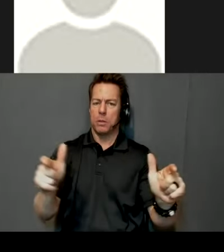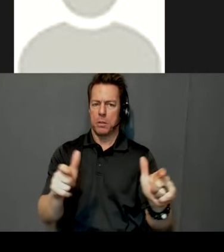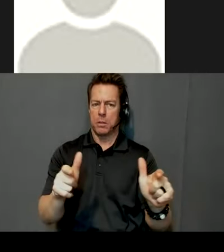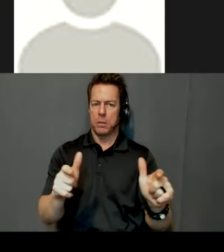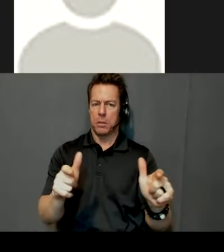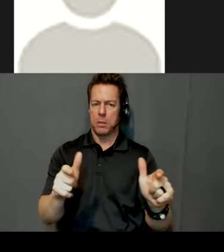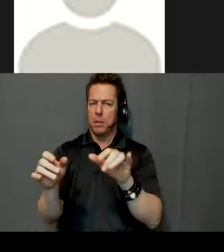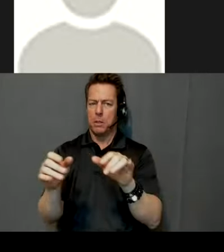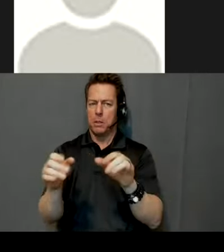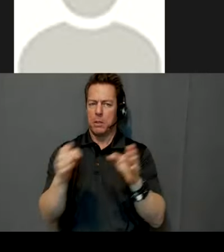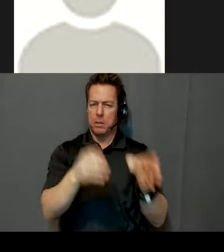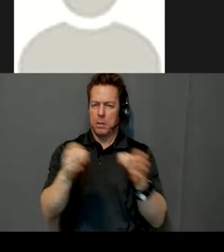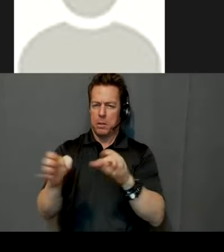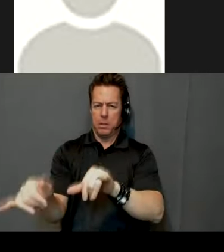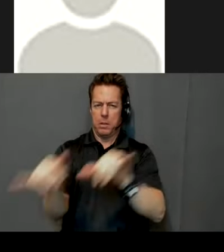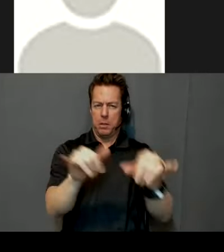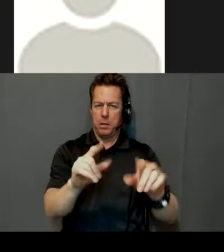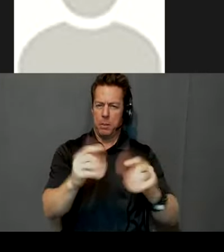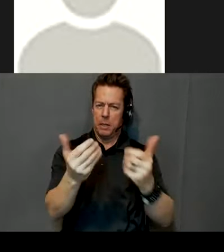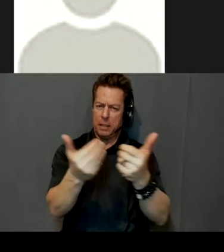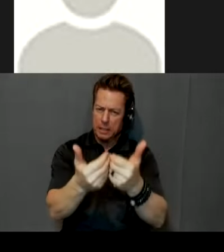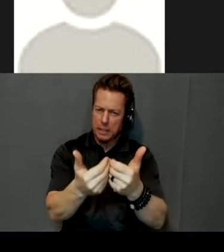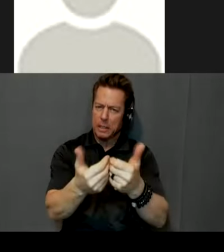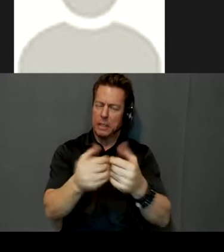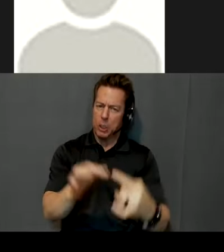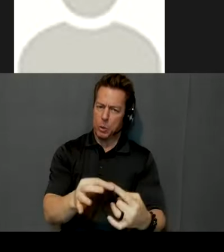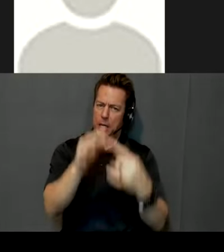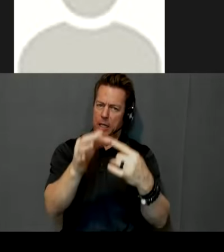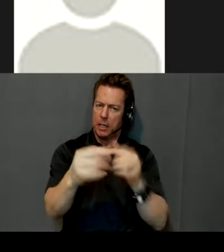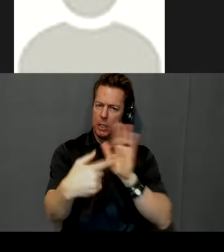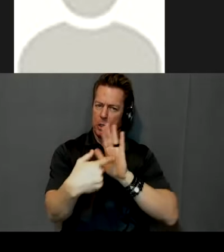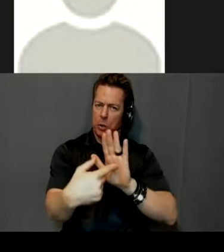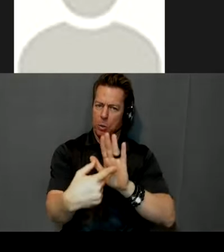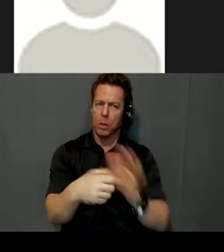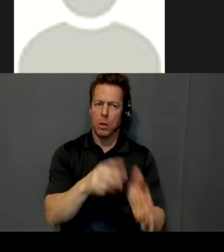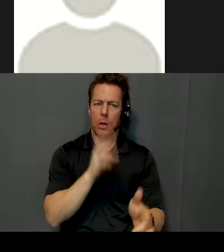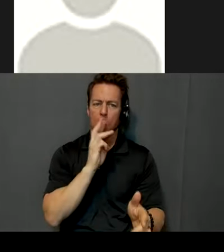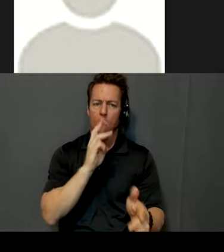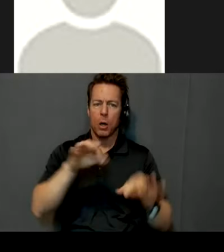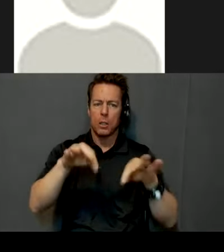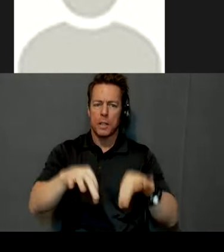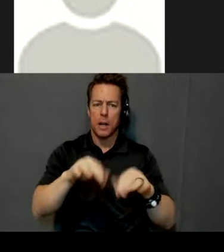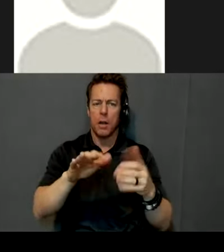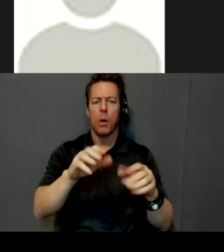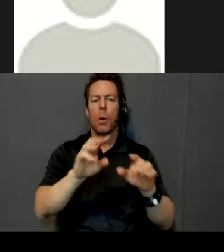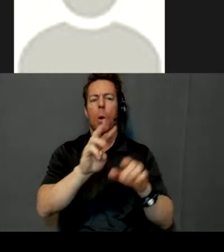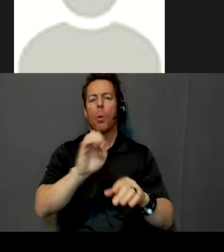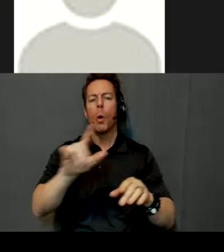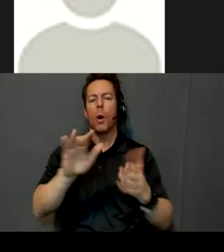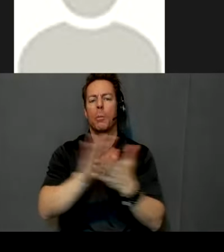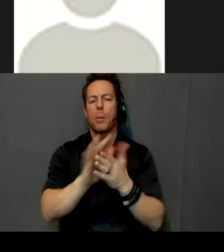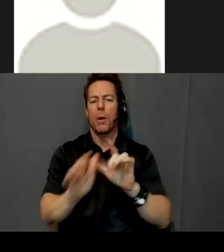similar subject matter, so distinctly rendered in their own right. I love the water stain on the wallpaper of the figure on the